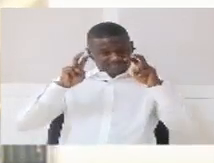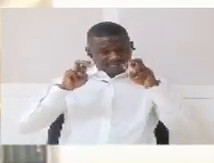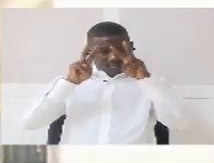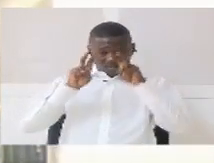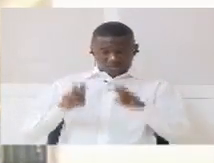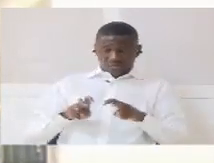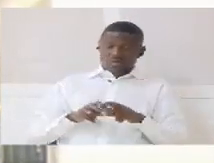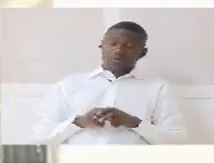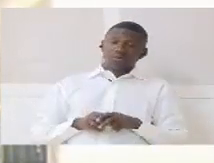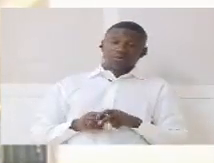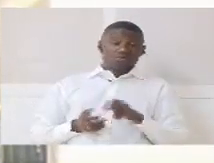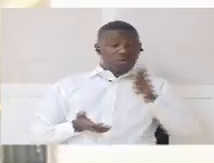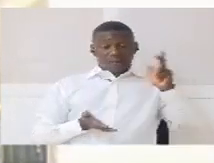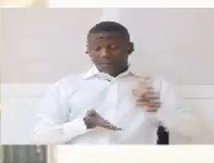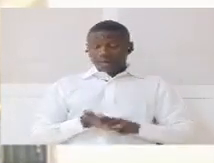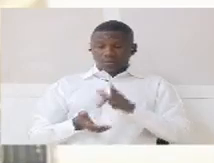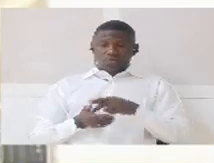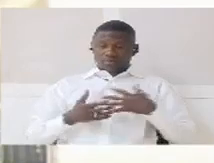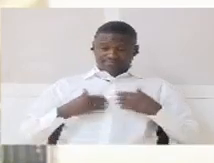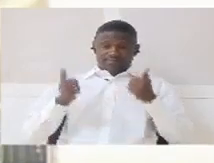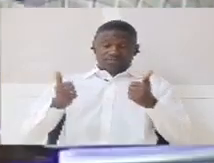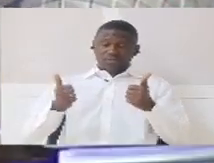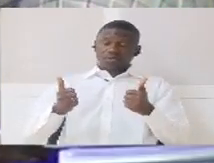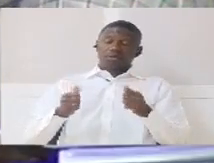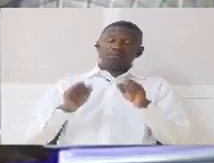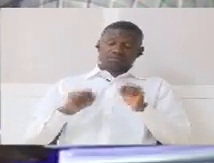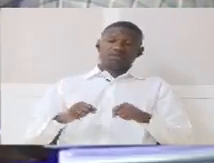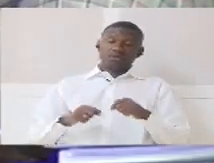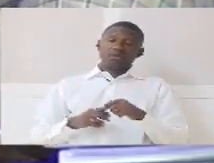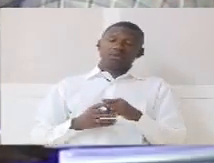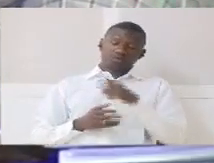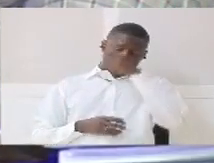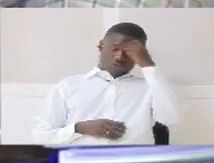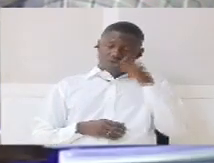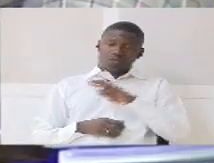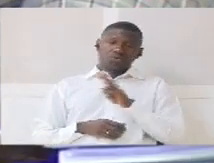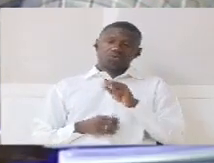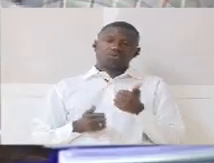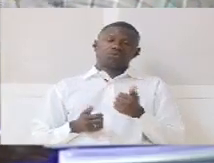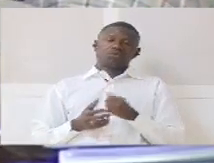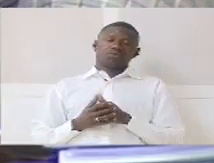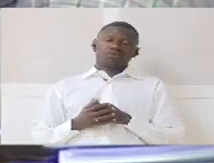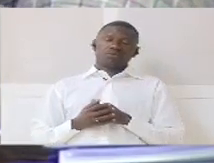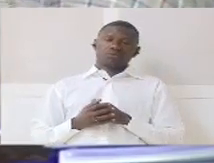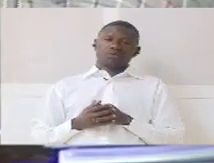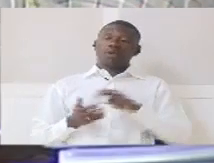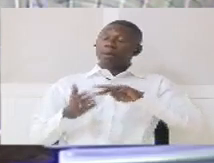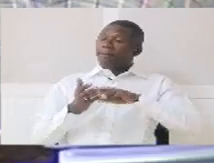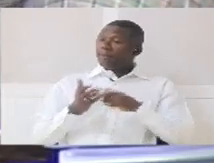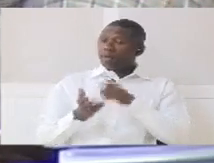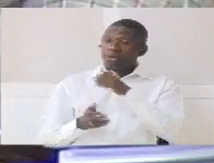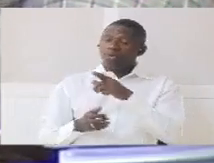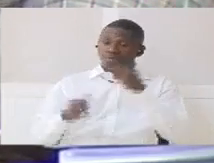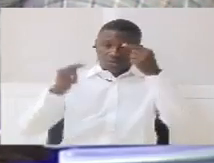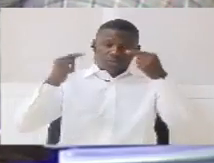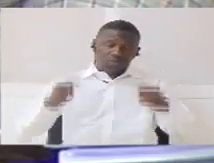To verify whether you are fit for labor or not. So your testimony is that Musa was put on